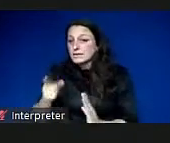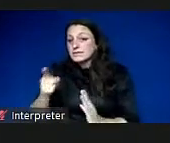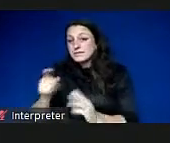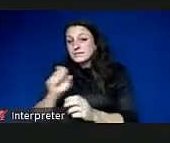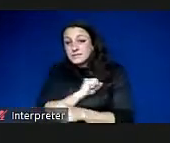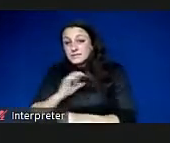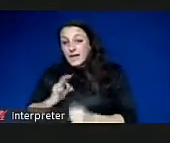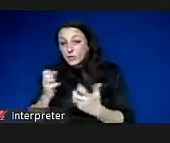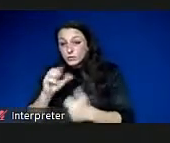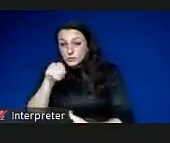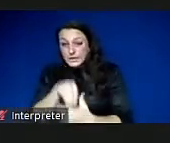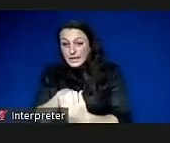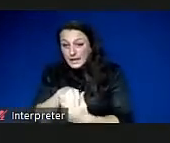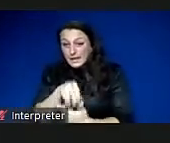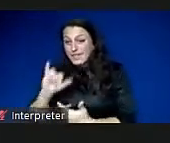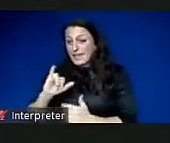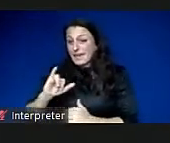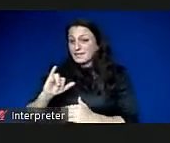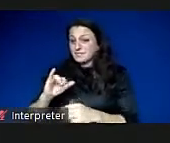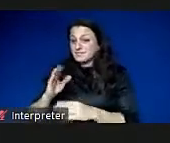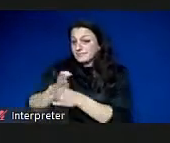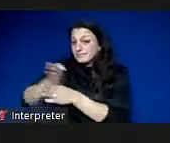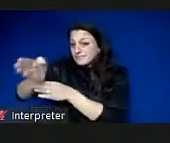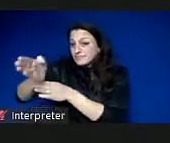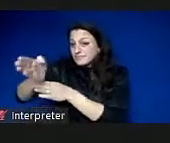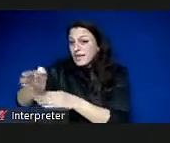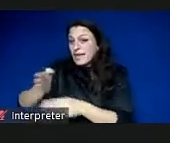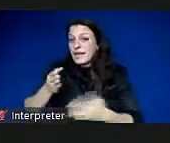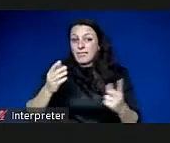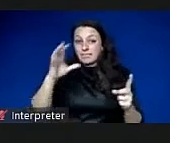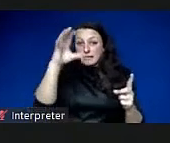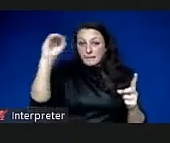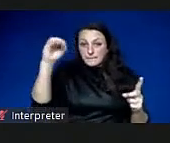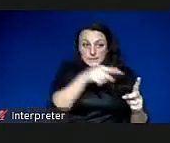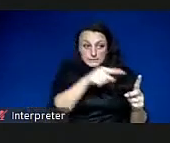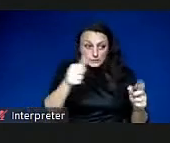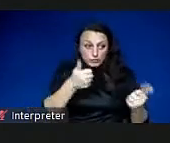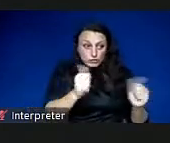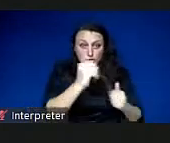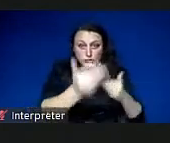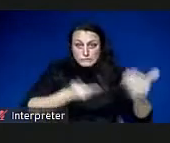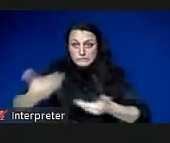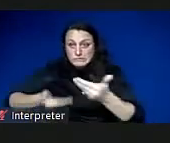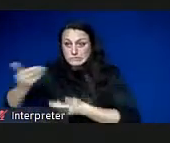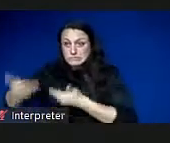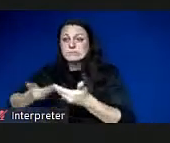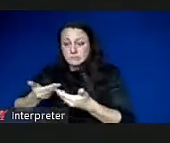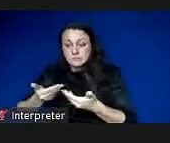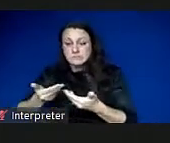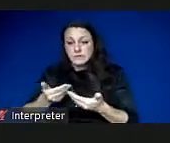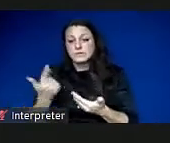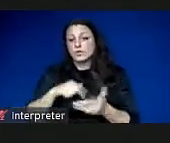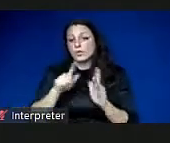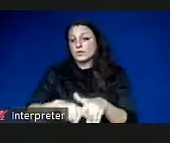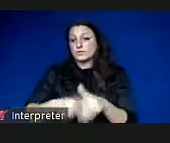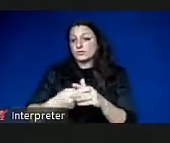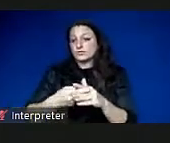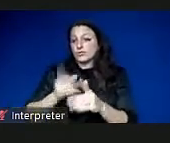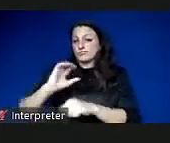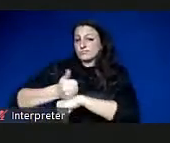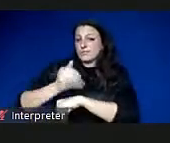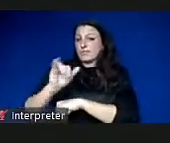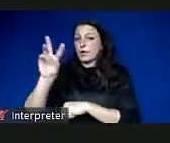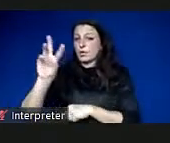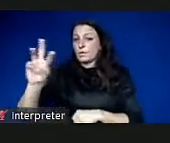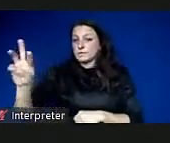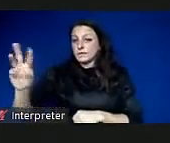providers who are desperately looking to fill those shifts. So we launched that early on.